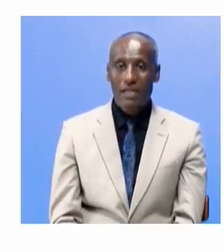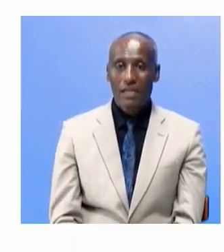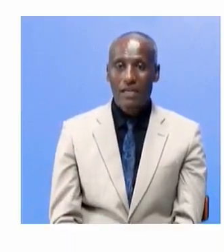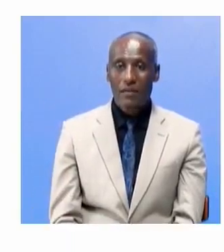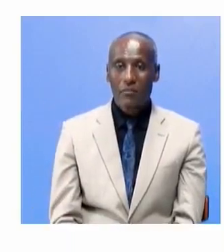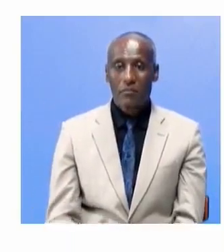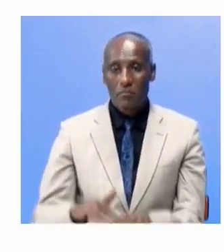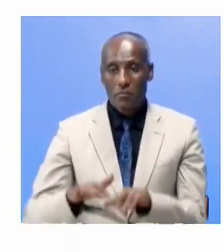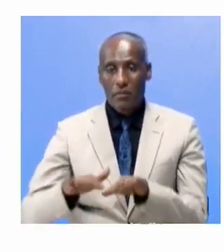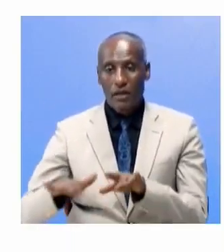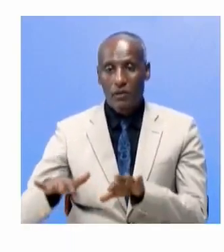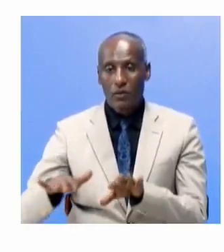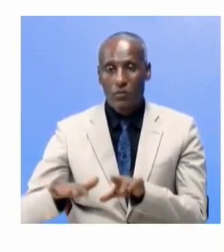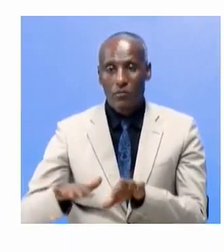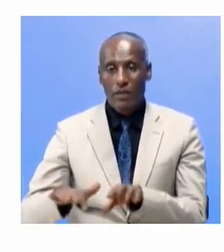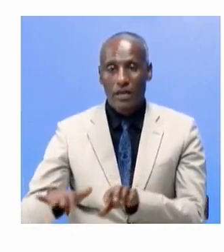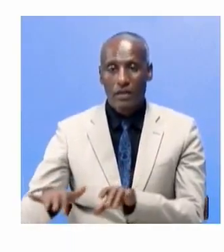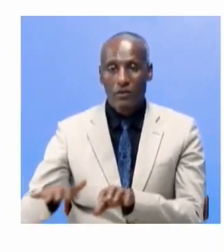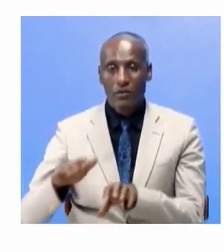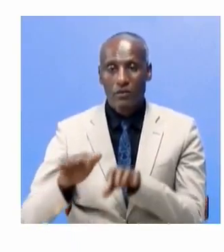piano